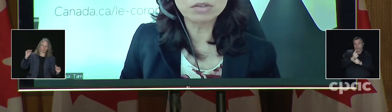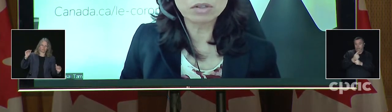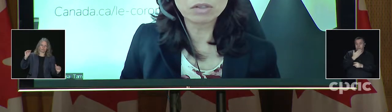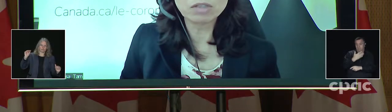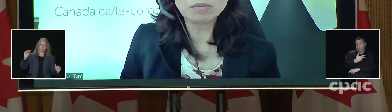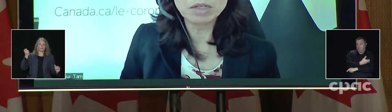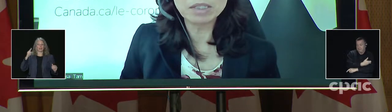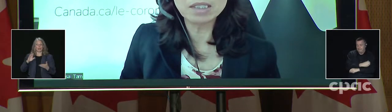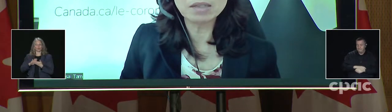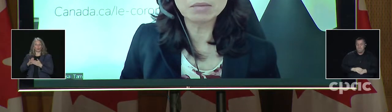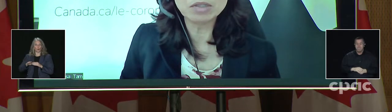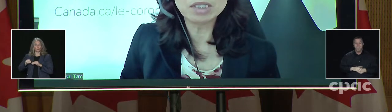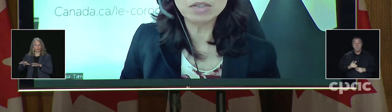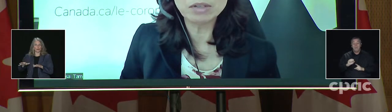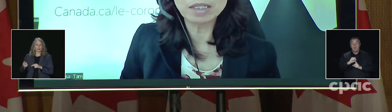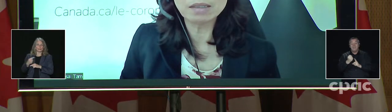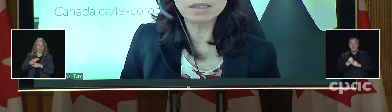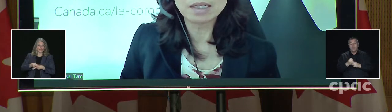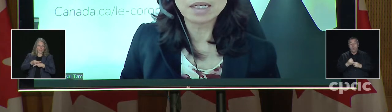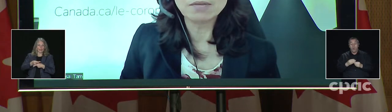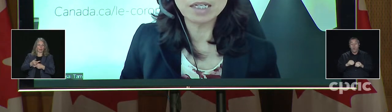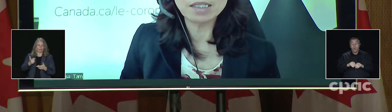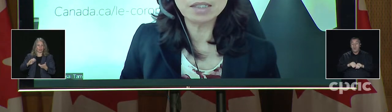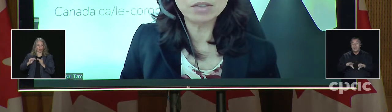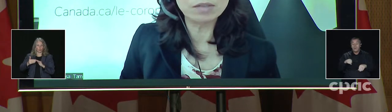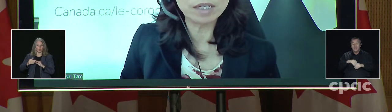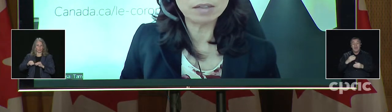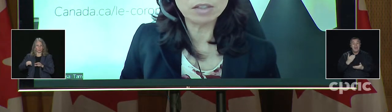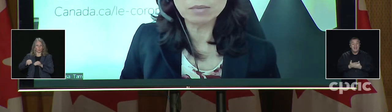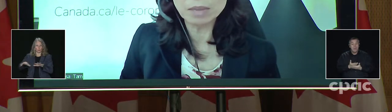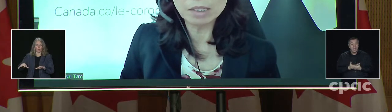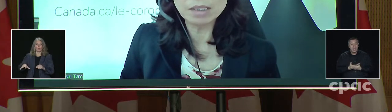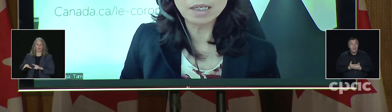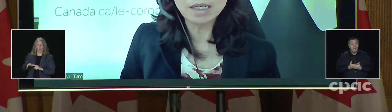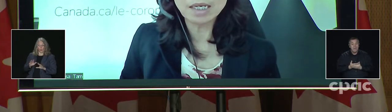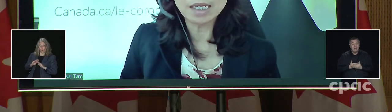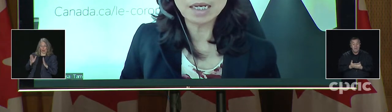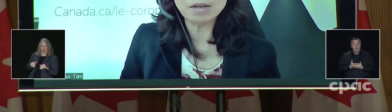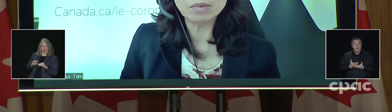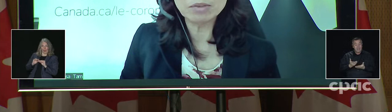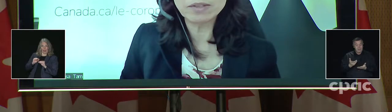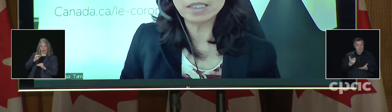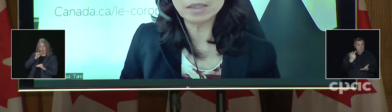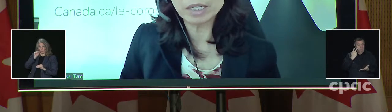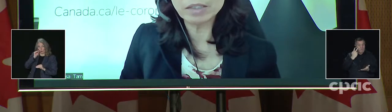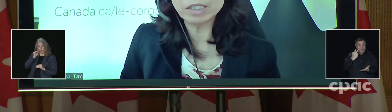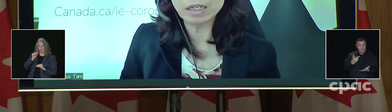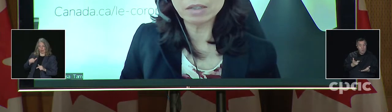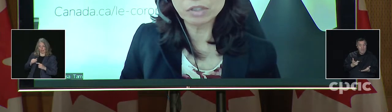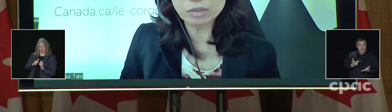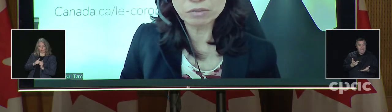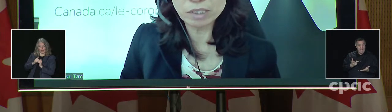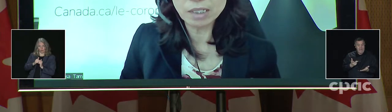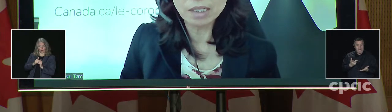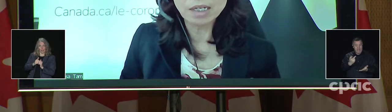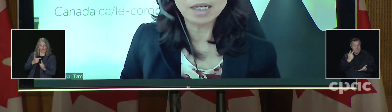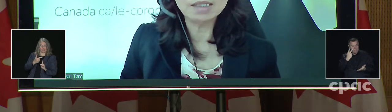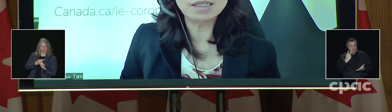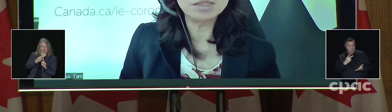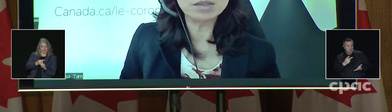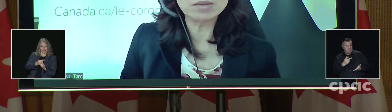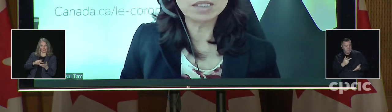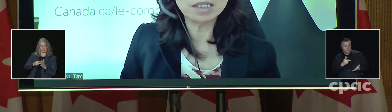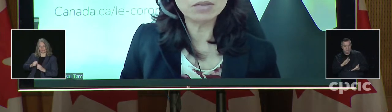activity in schools mirrors community trends, and vaccination of household members can help prevent spread to young children